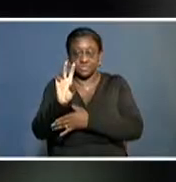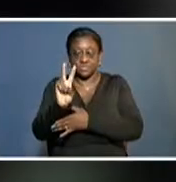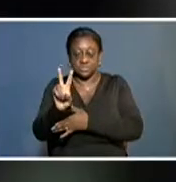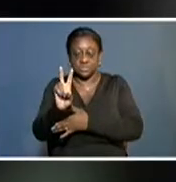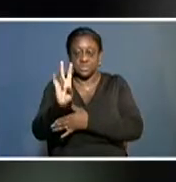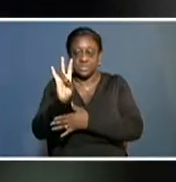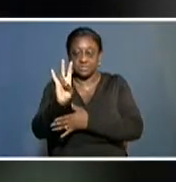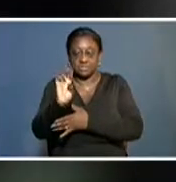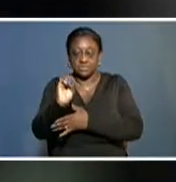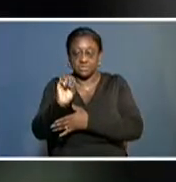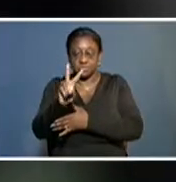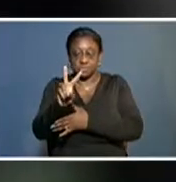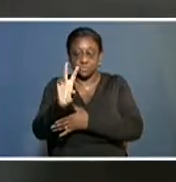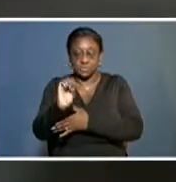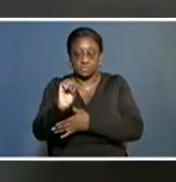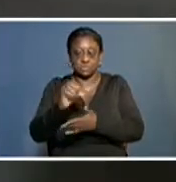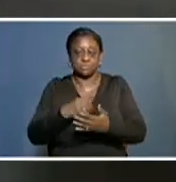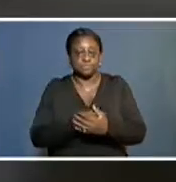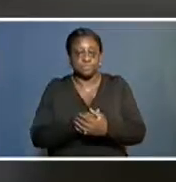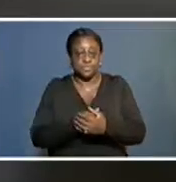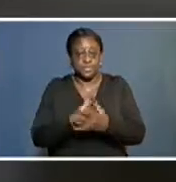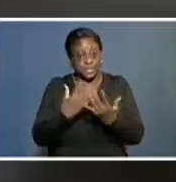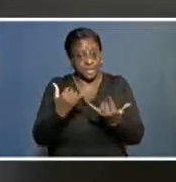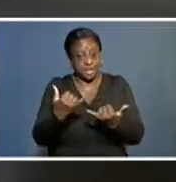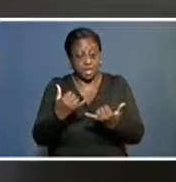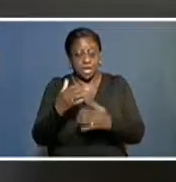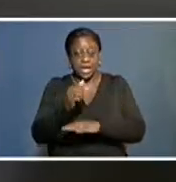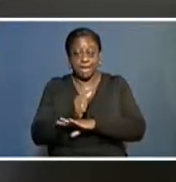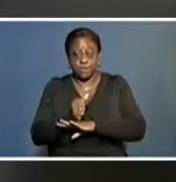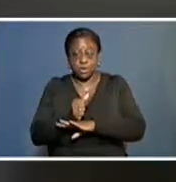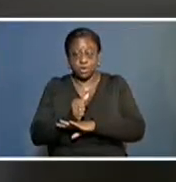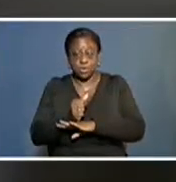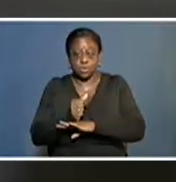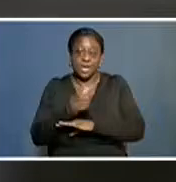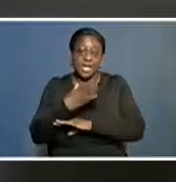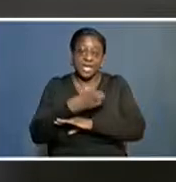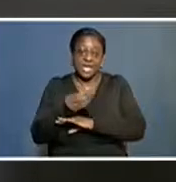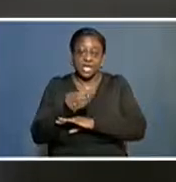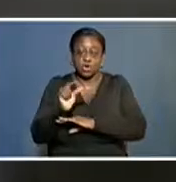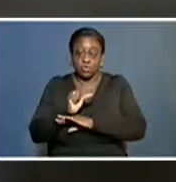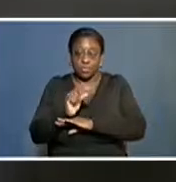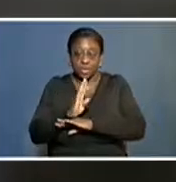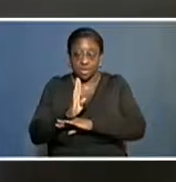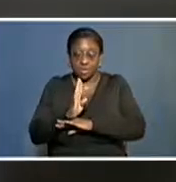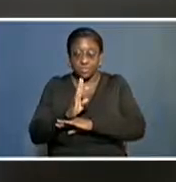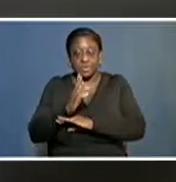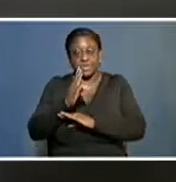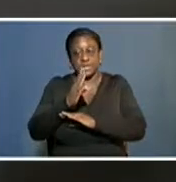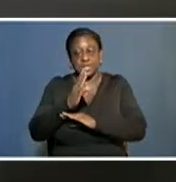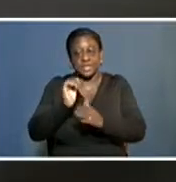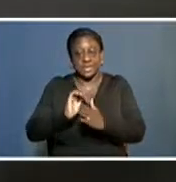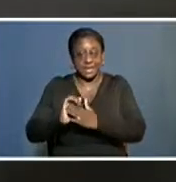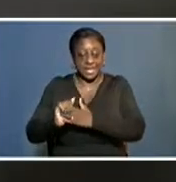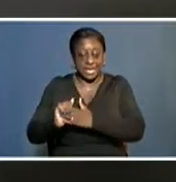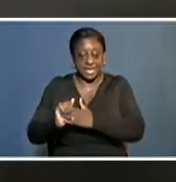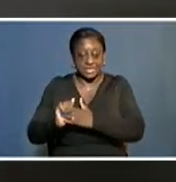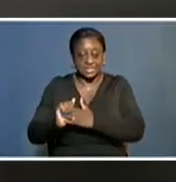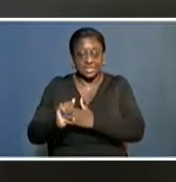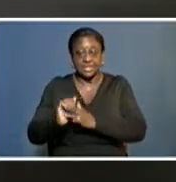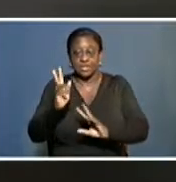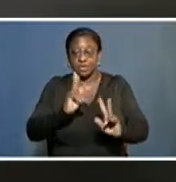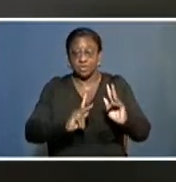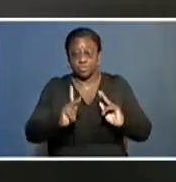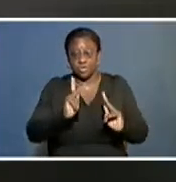7020. While restoring Abaco and Grand Bahama's hurricane-battered environments also led environmentalists